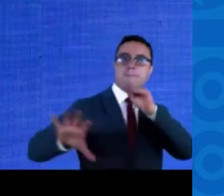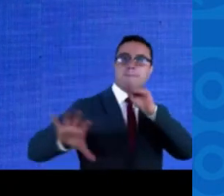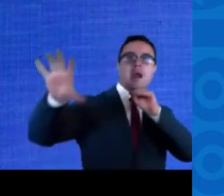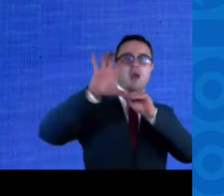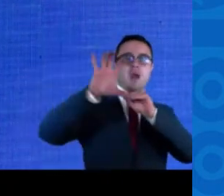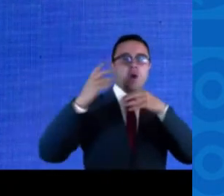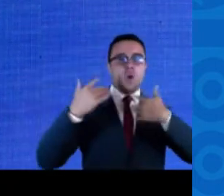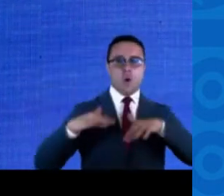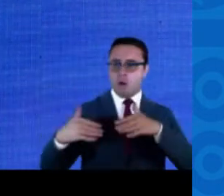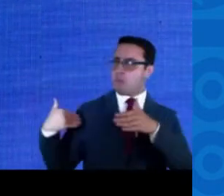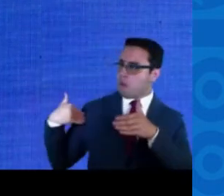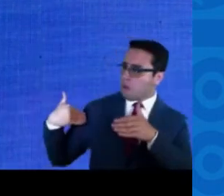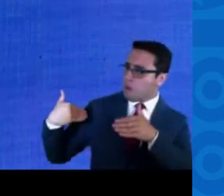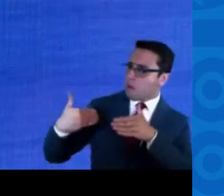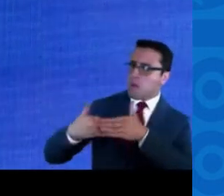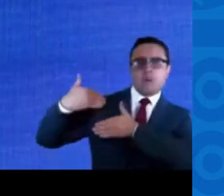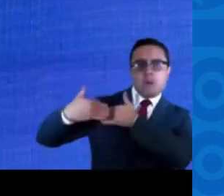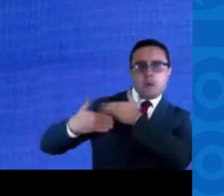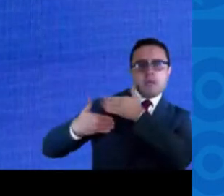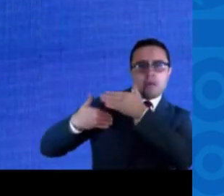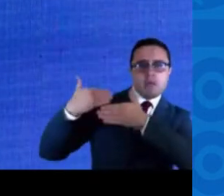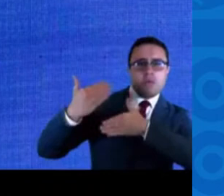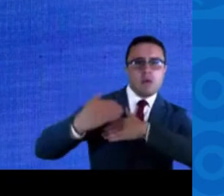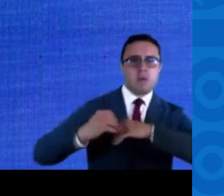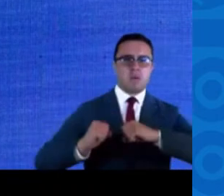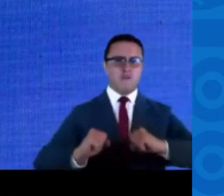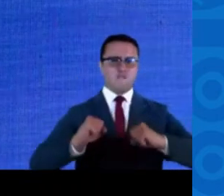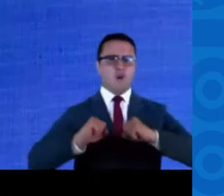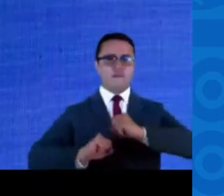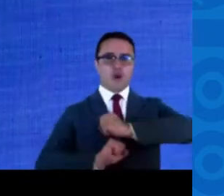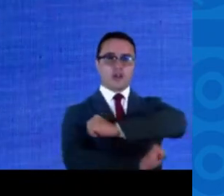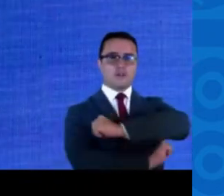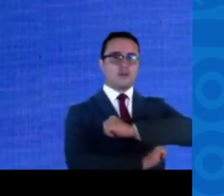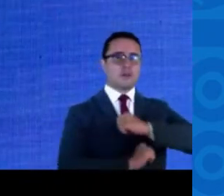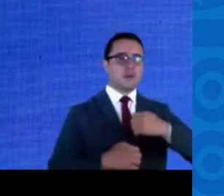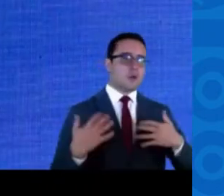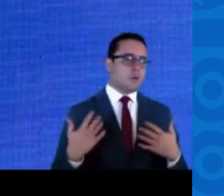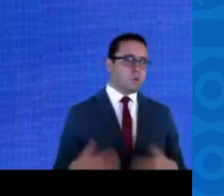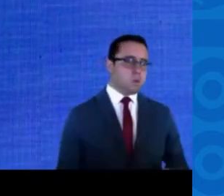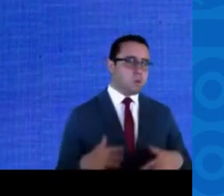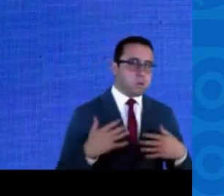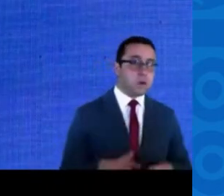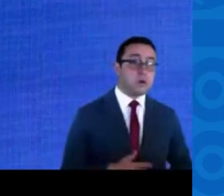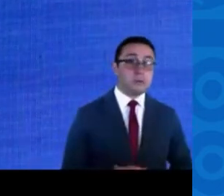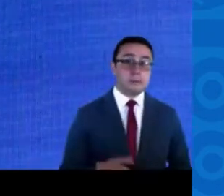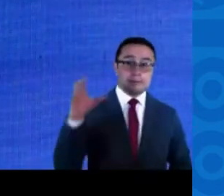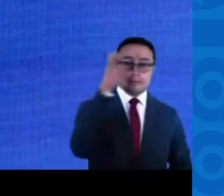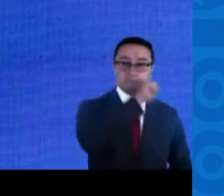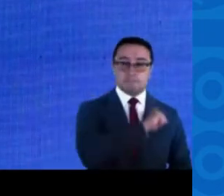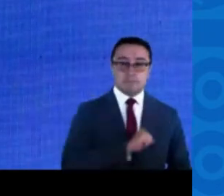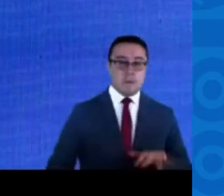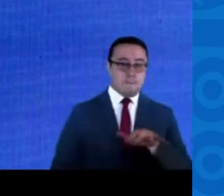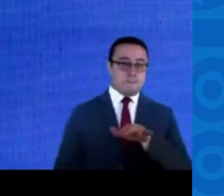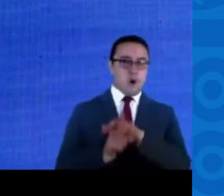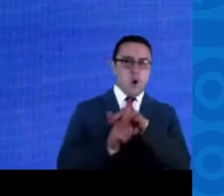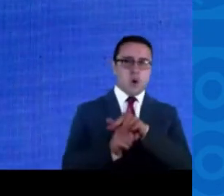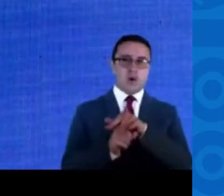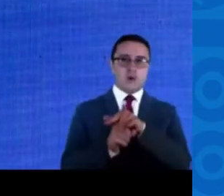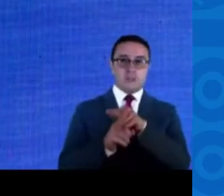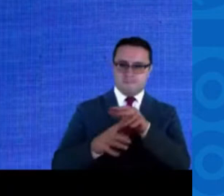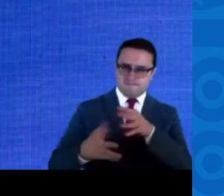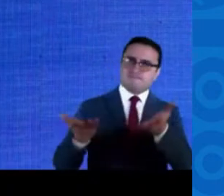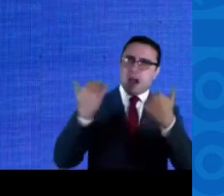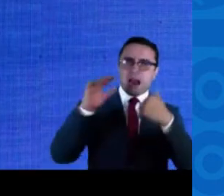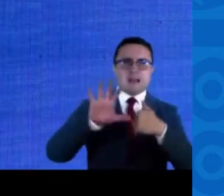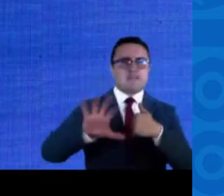particularly what we have seen today that has been become stronger, and which is the most powerful tool, which is